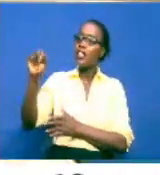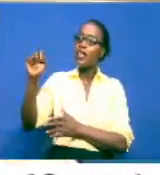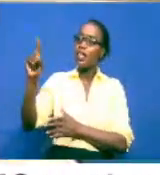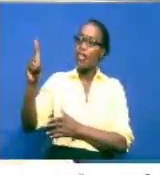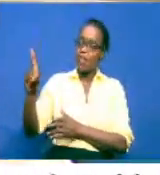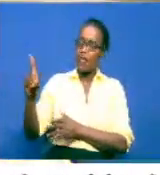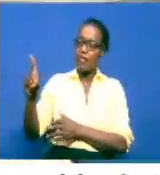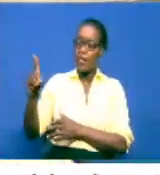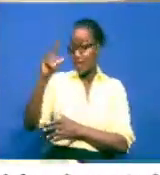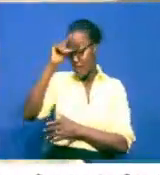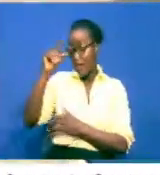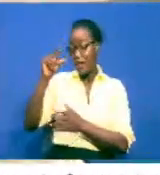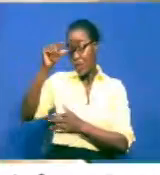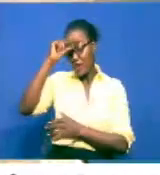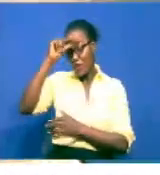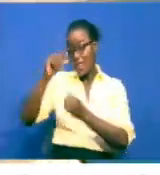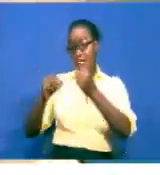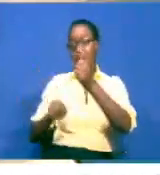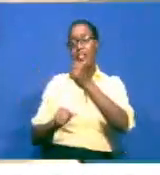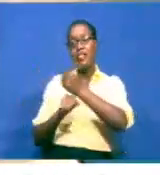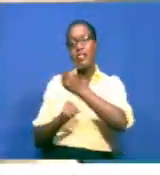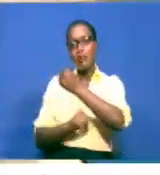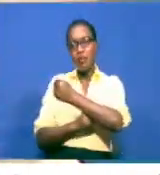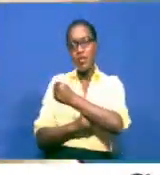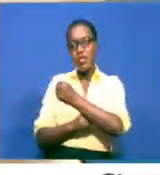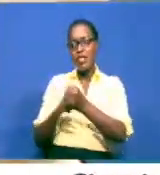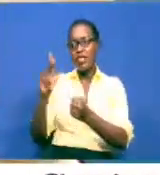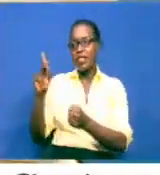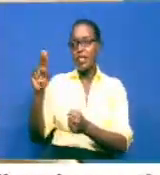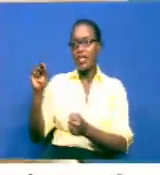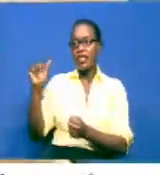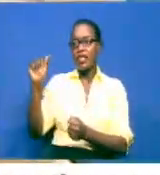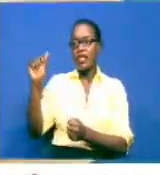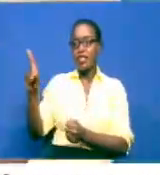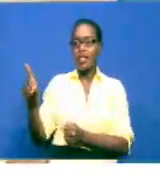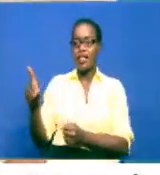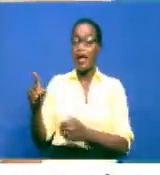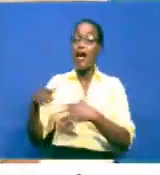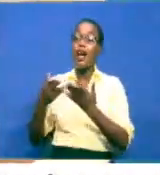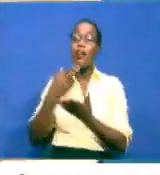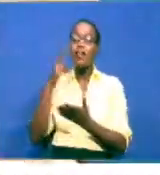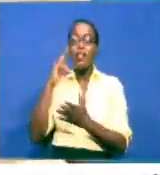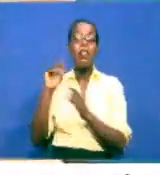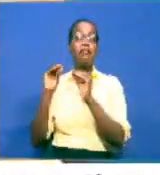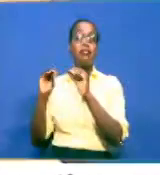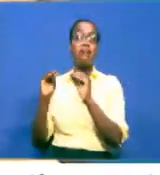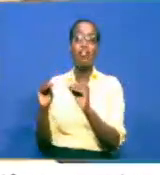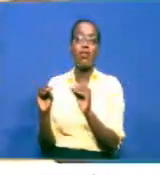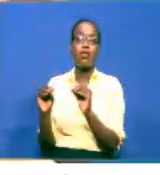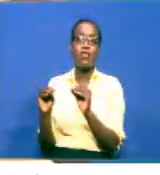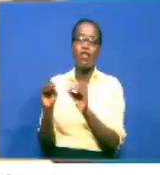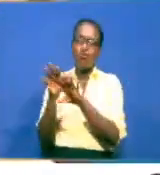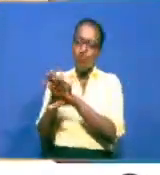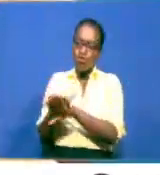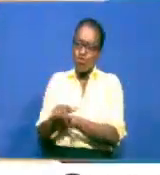NAD so that NAD develops clips on how, you know, the deaf can be taught and in a slow